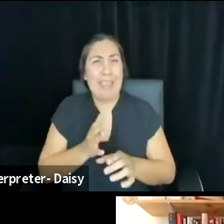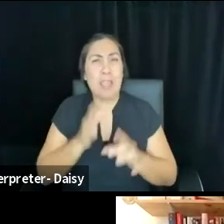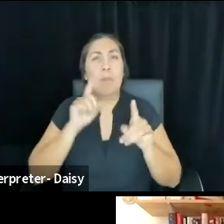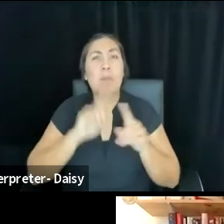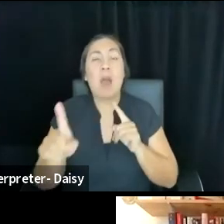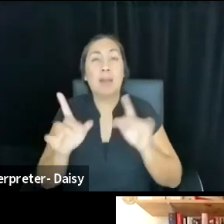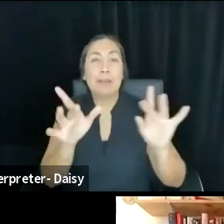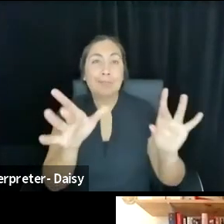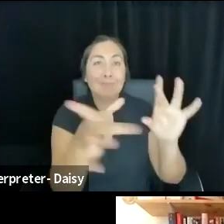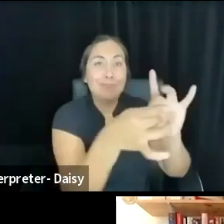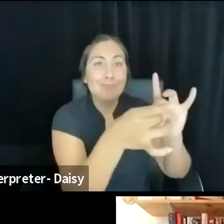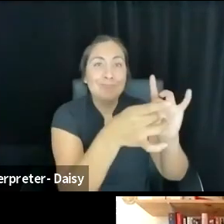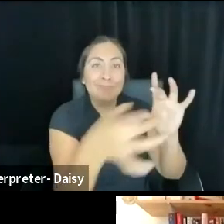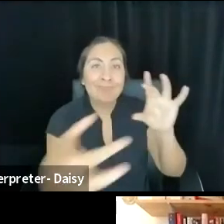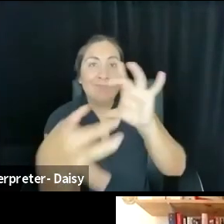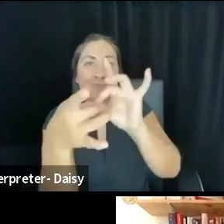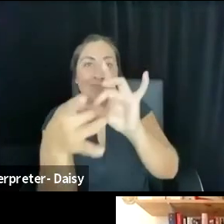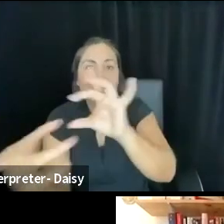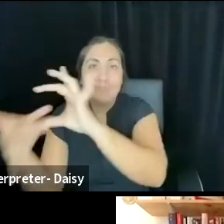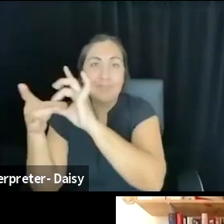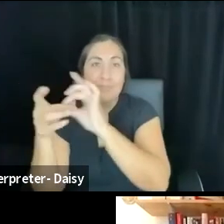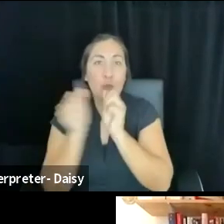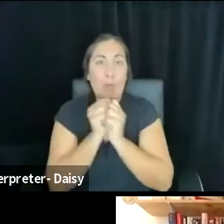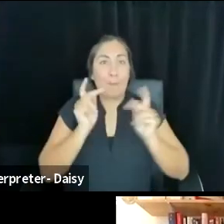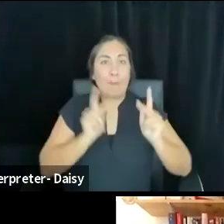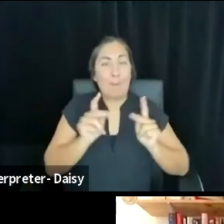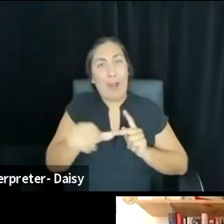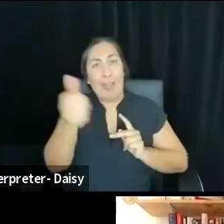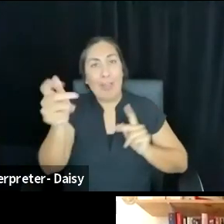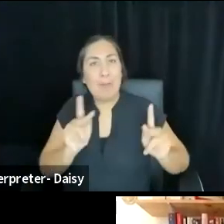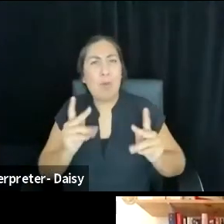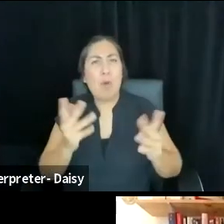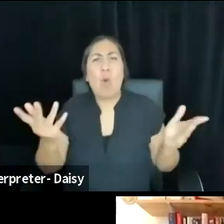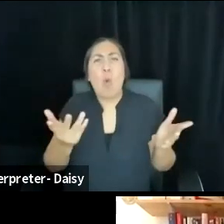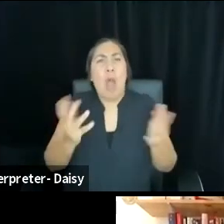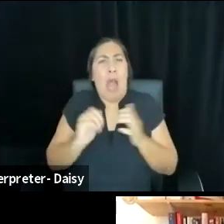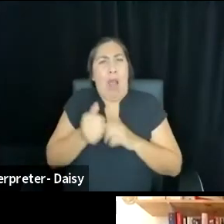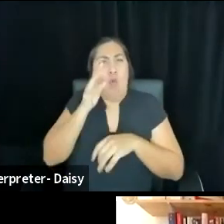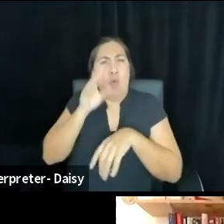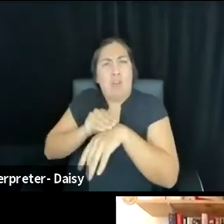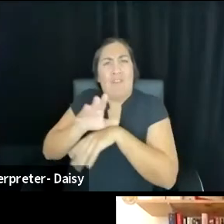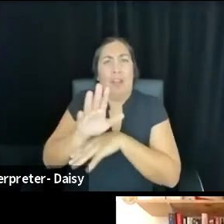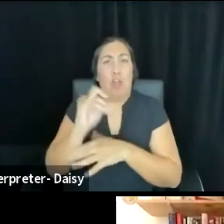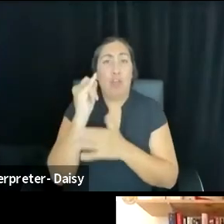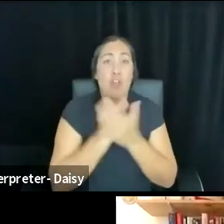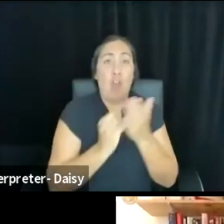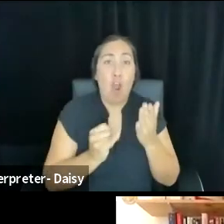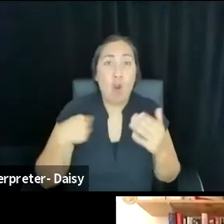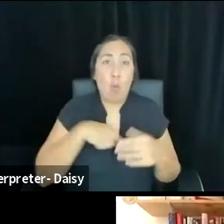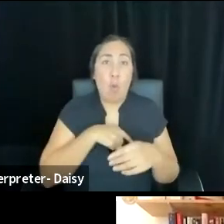that do to the way, the kind of art that we're making and the way we're making that art?